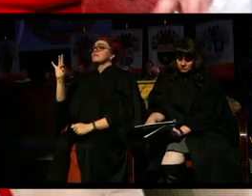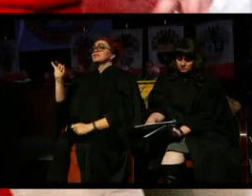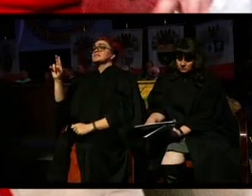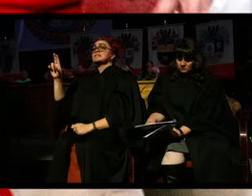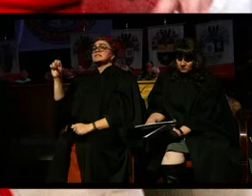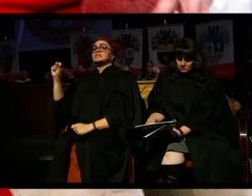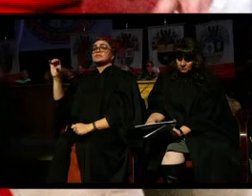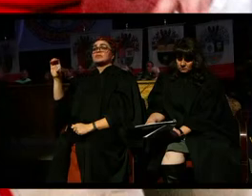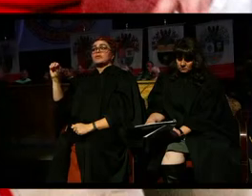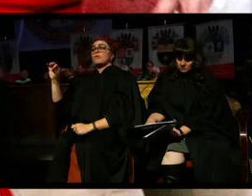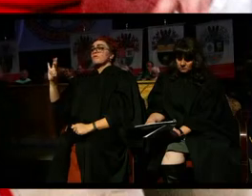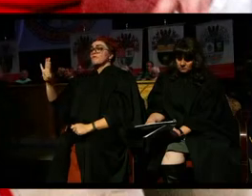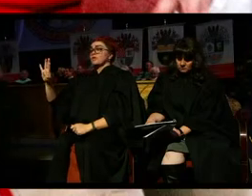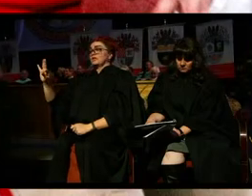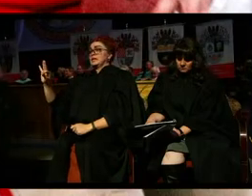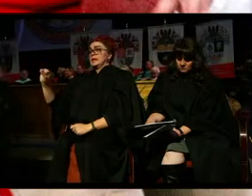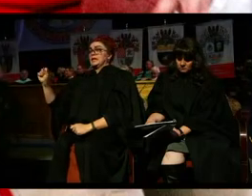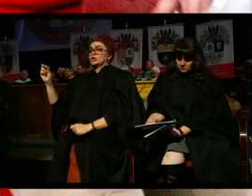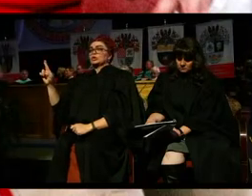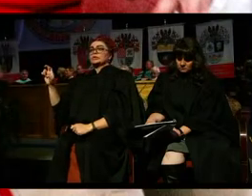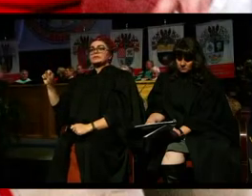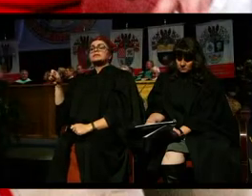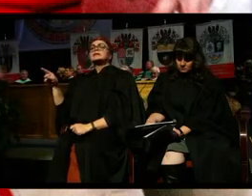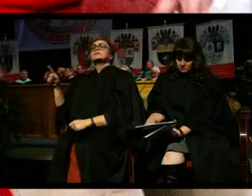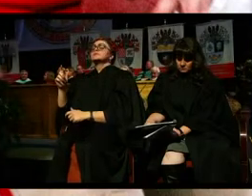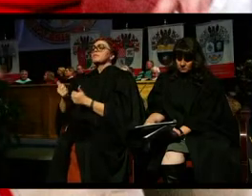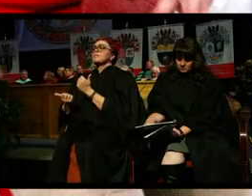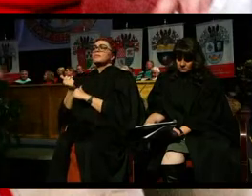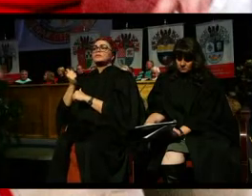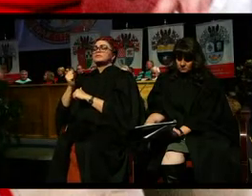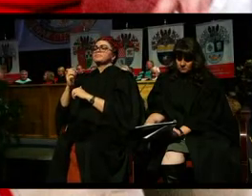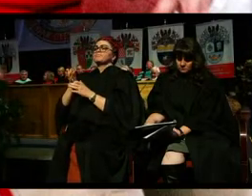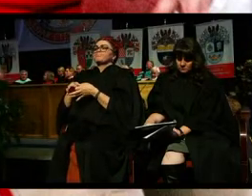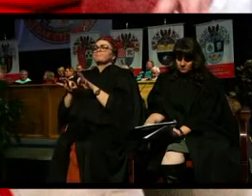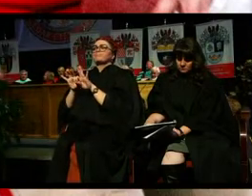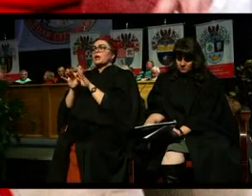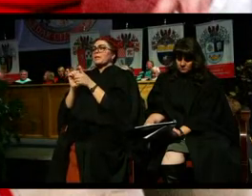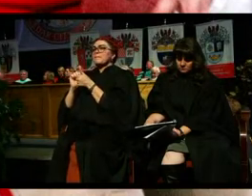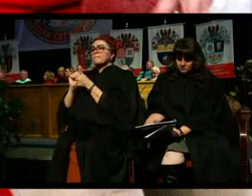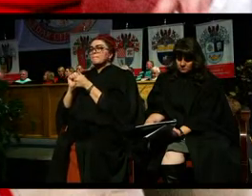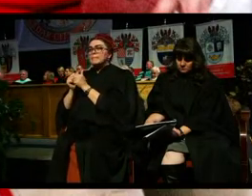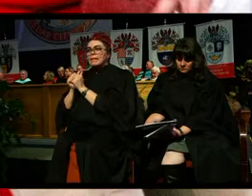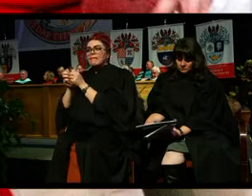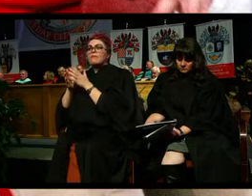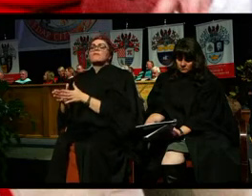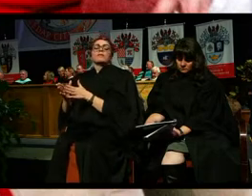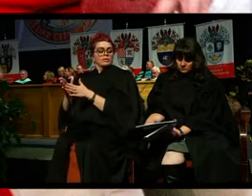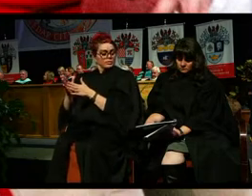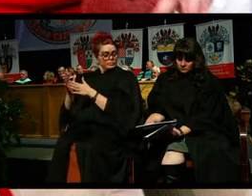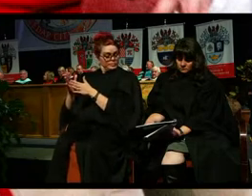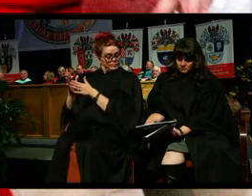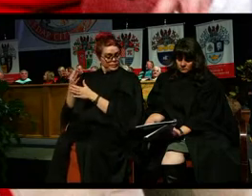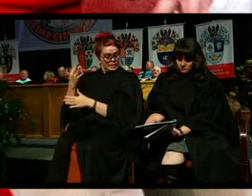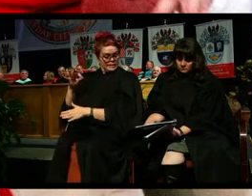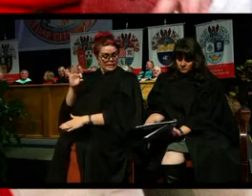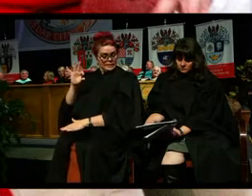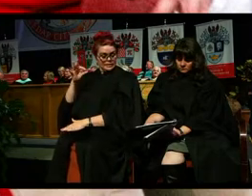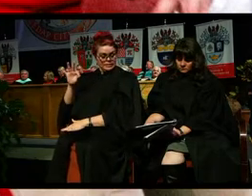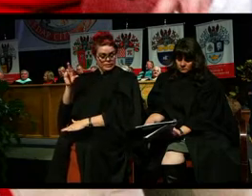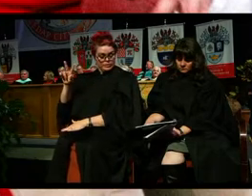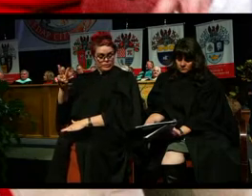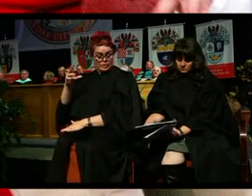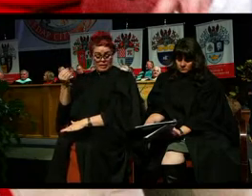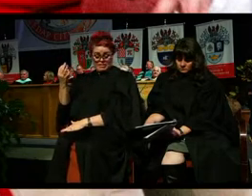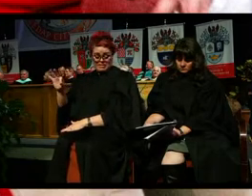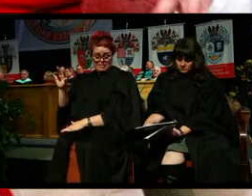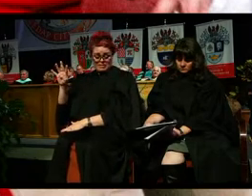player of Super Bowl 29 and the NFL's most valuable player for 1992 and 1994. In 2005,